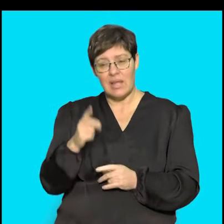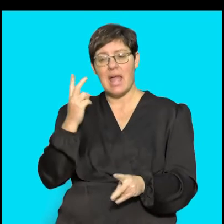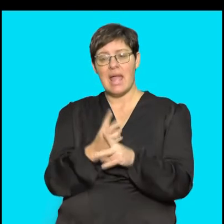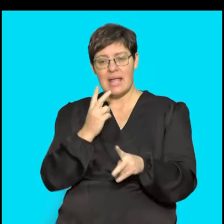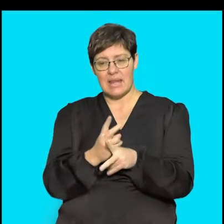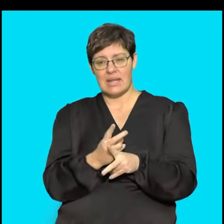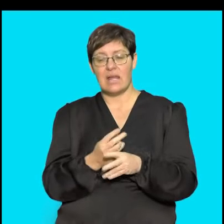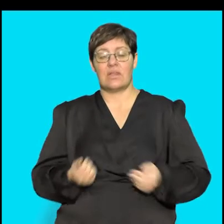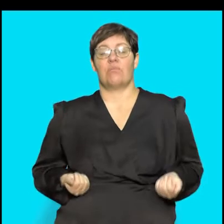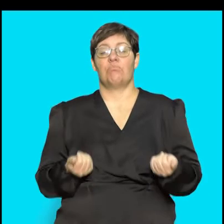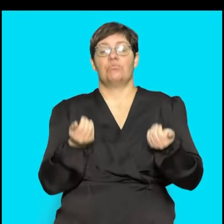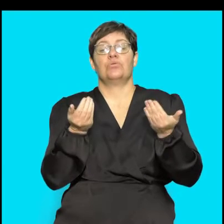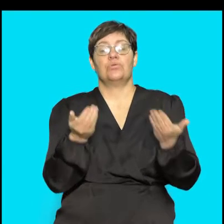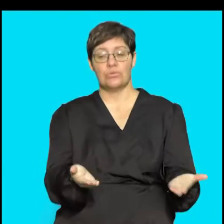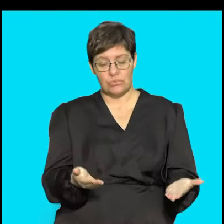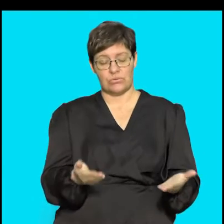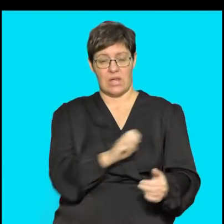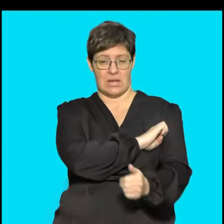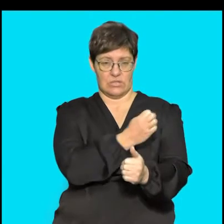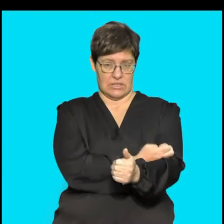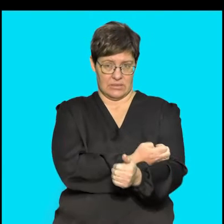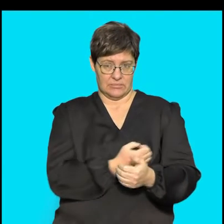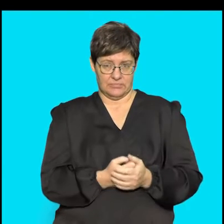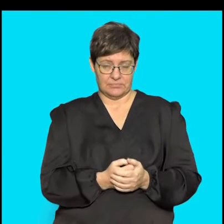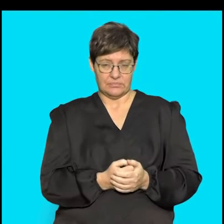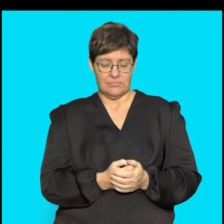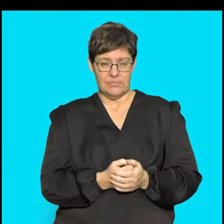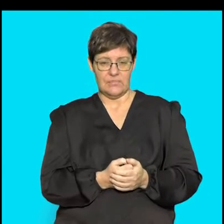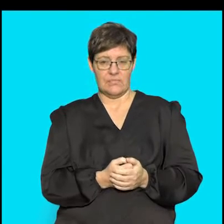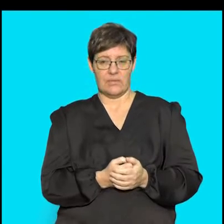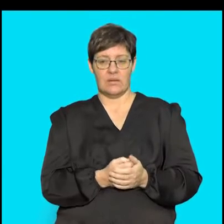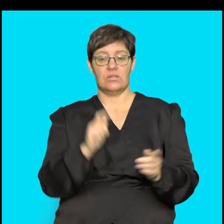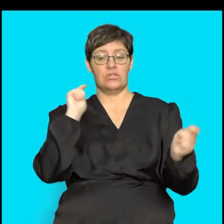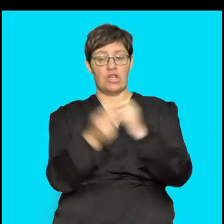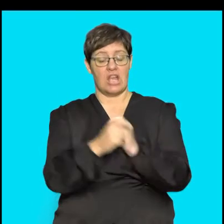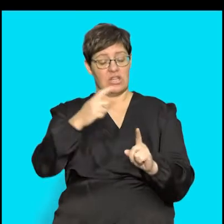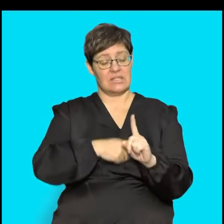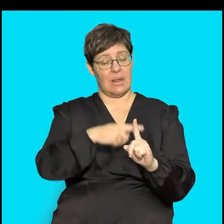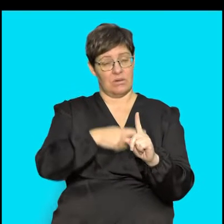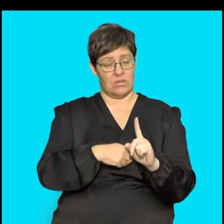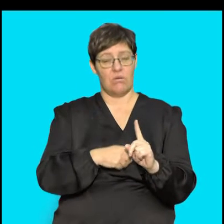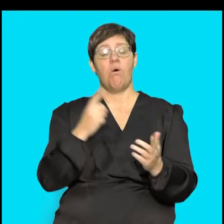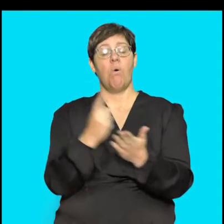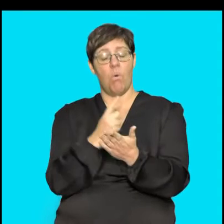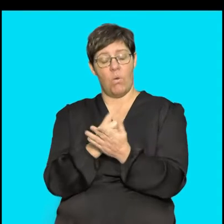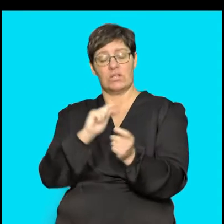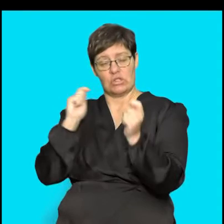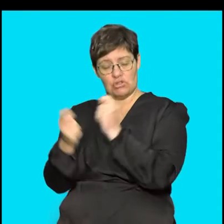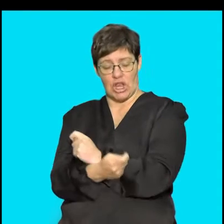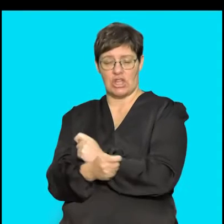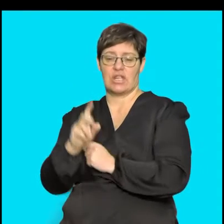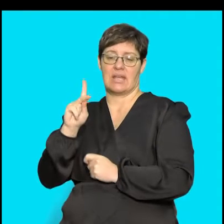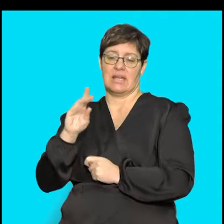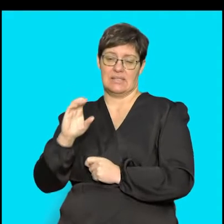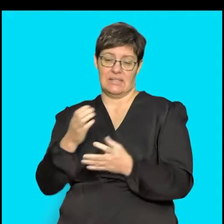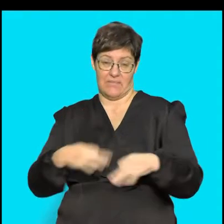is again the reaction that produces energy. Remember, a change in temperature has got an